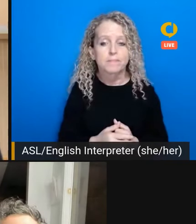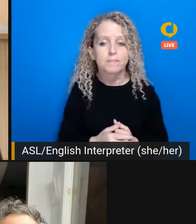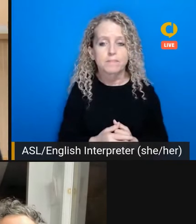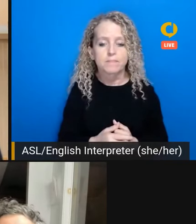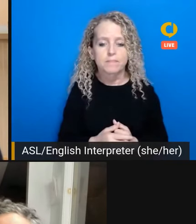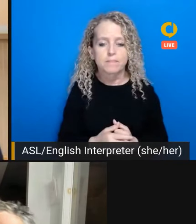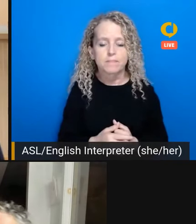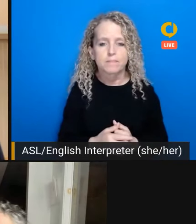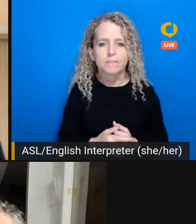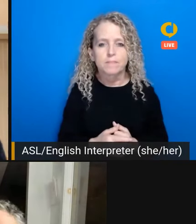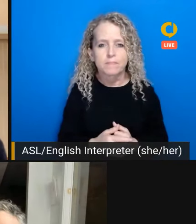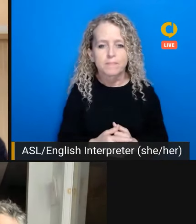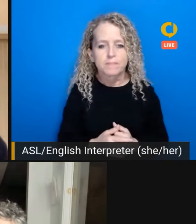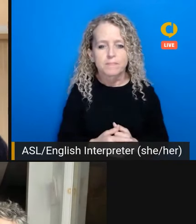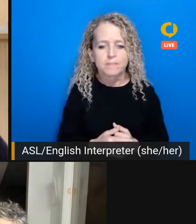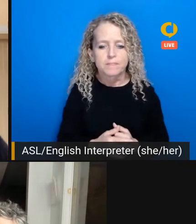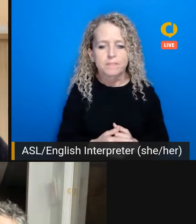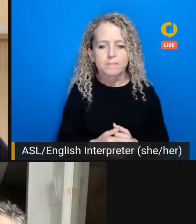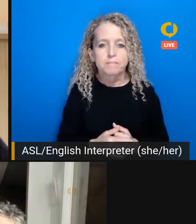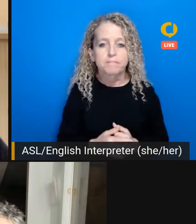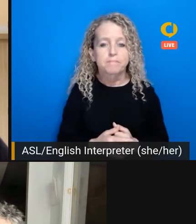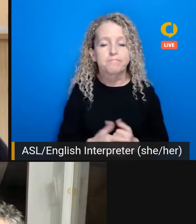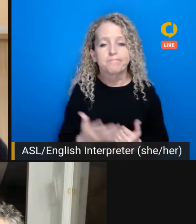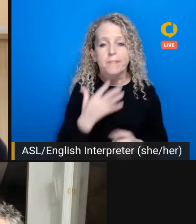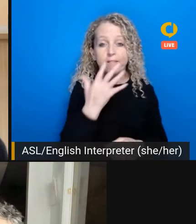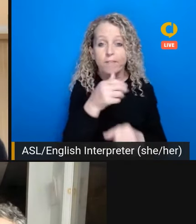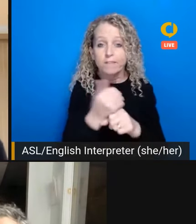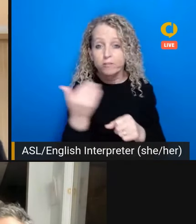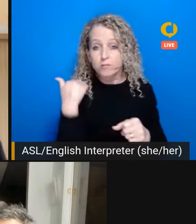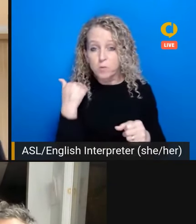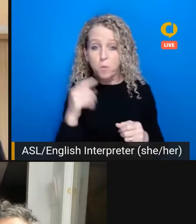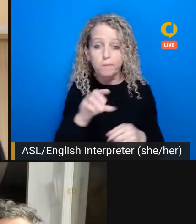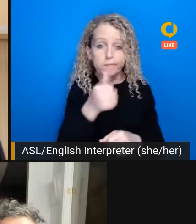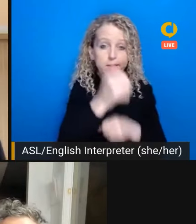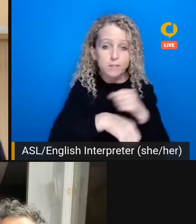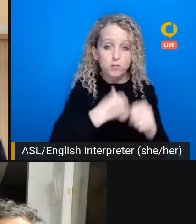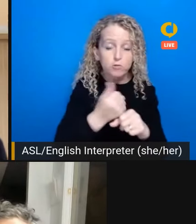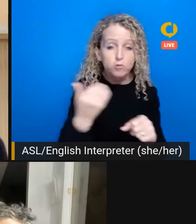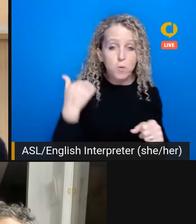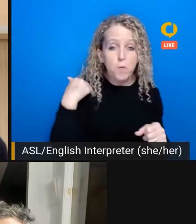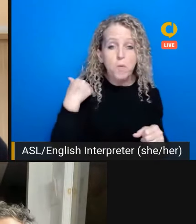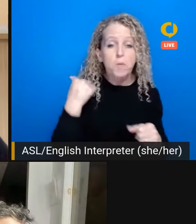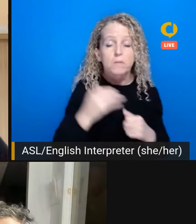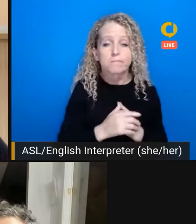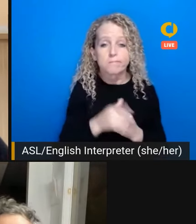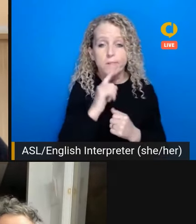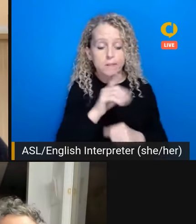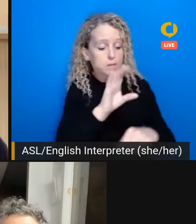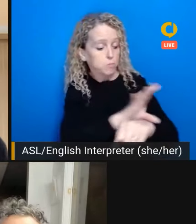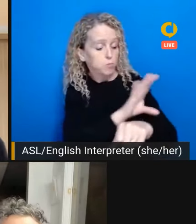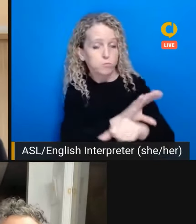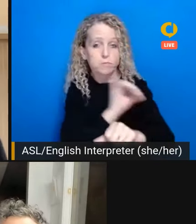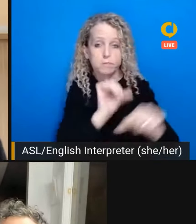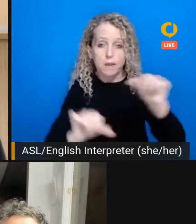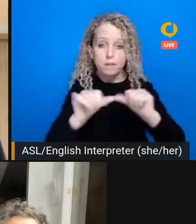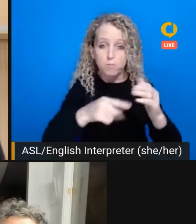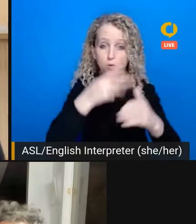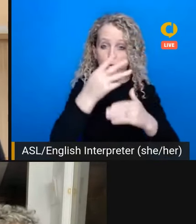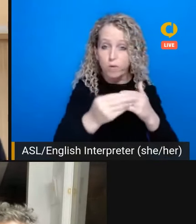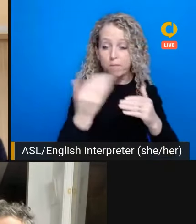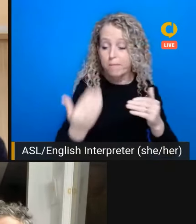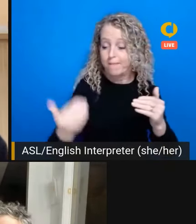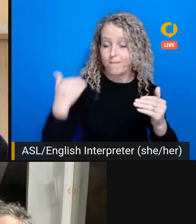Whereas in, you know, 5 to 10 years ago, in the typical computer science program, you might have taken one semester